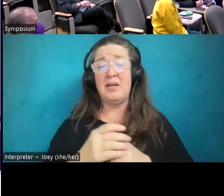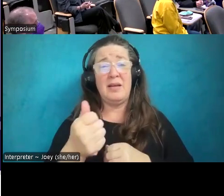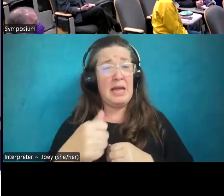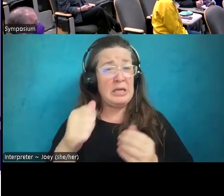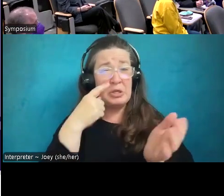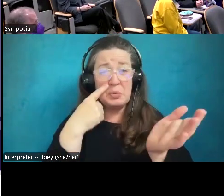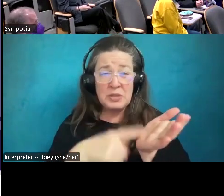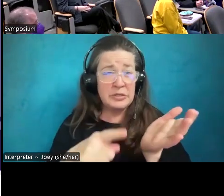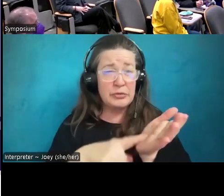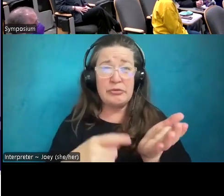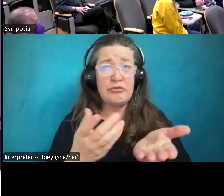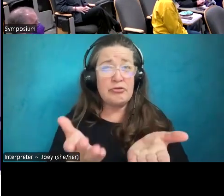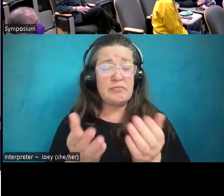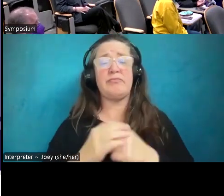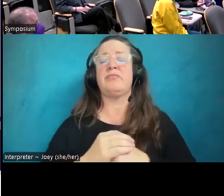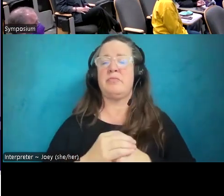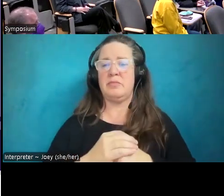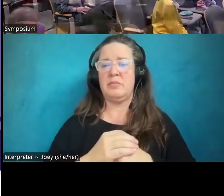of. Thank you.